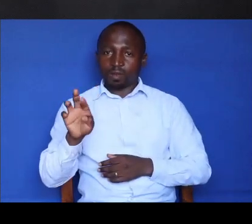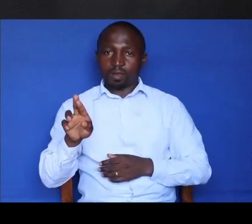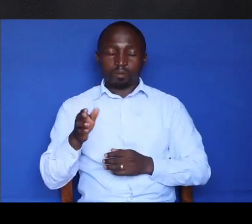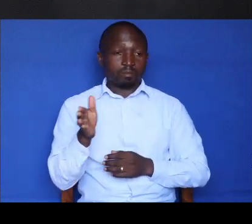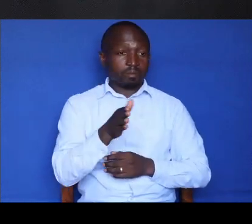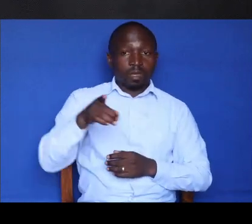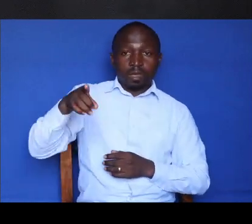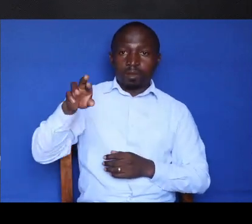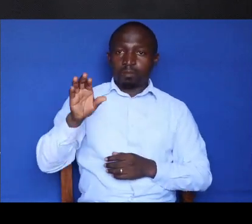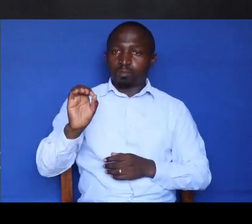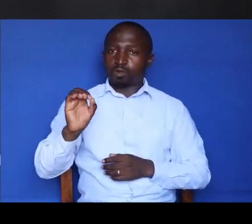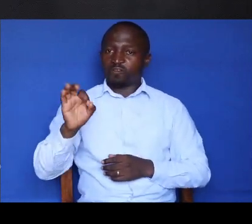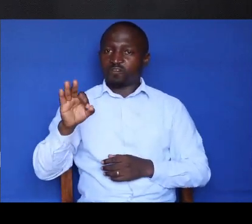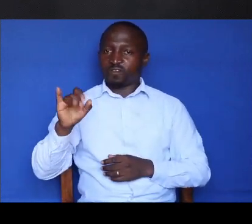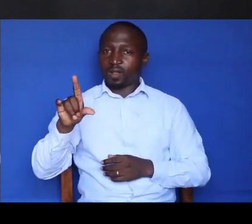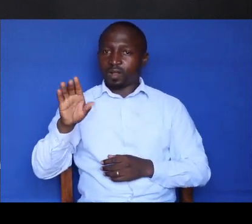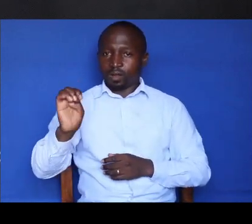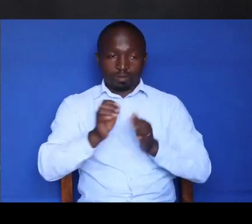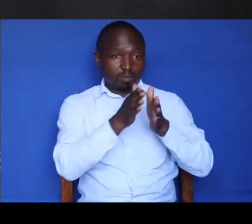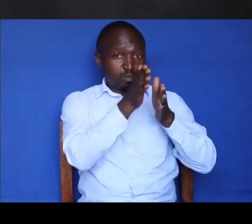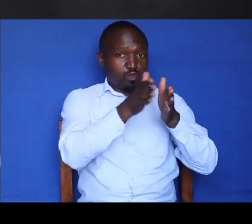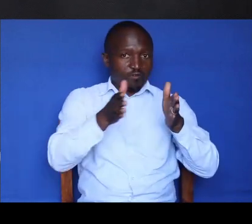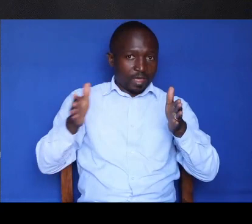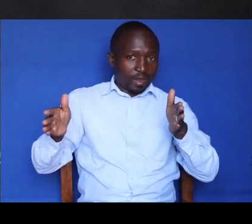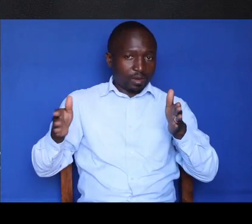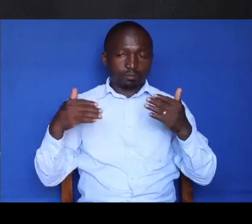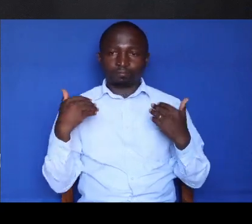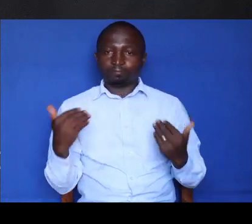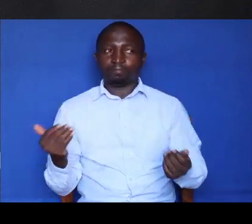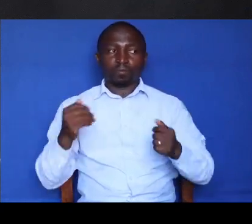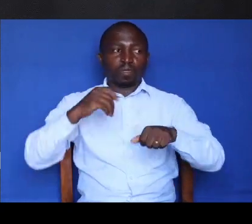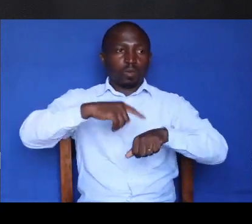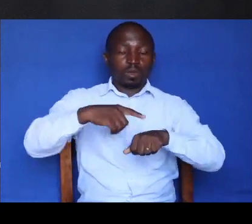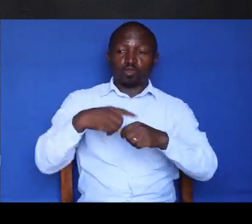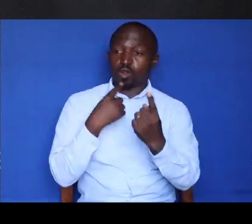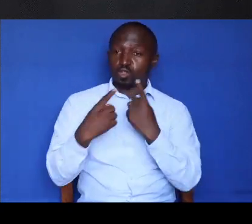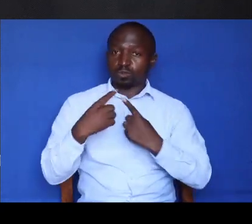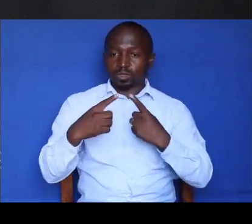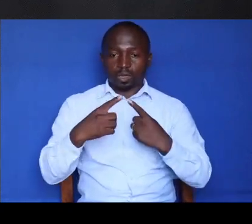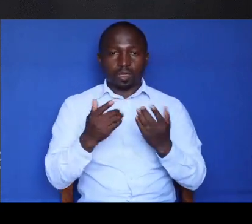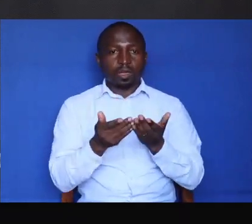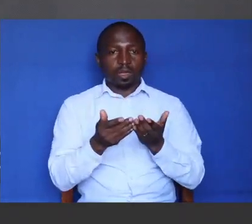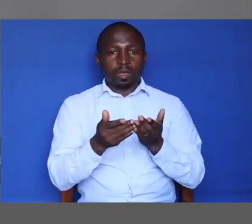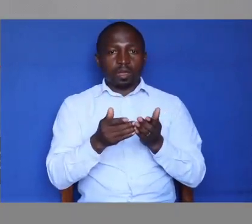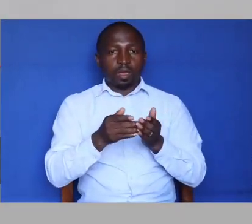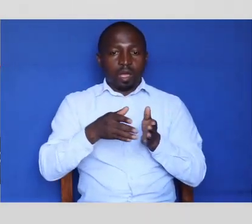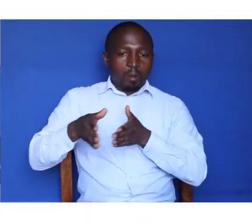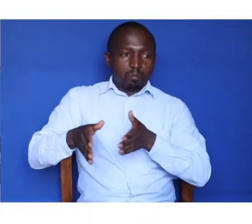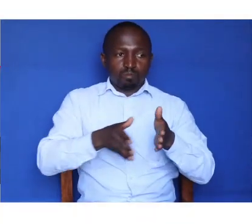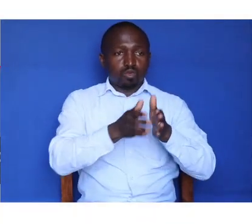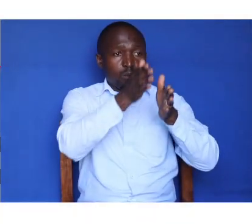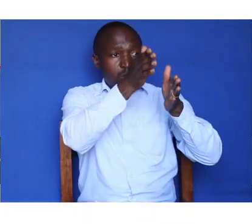let us be together with this. When we talk of river profile, we